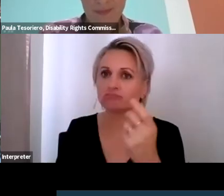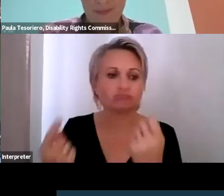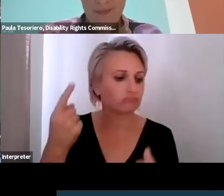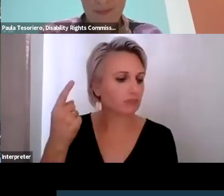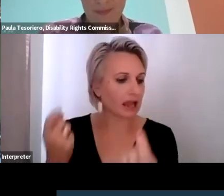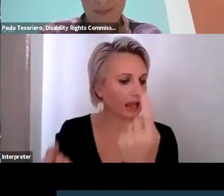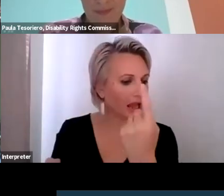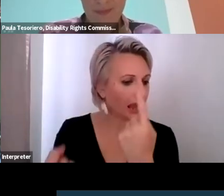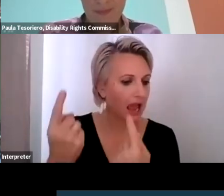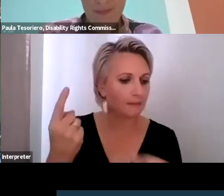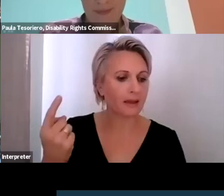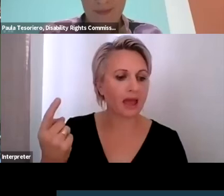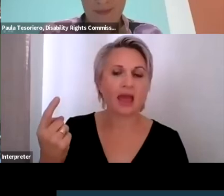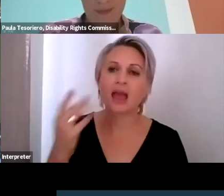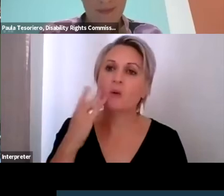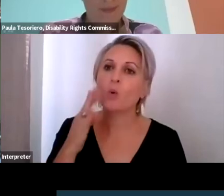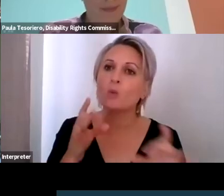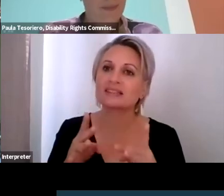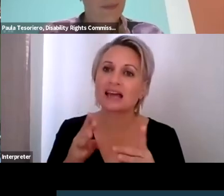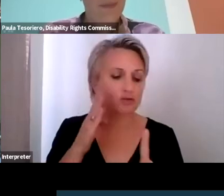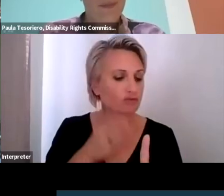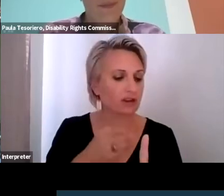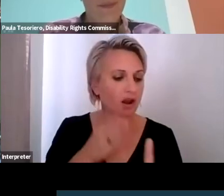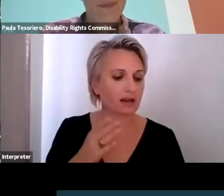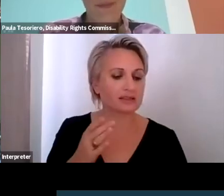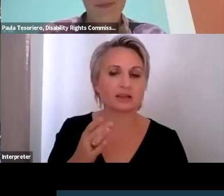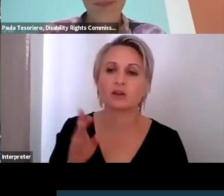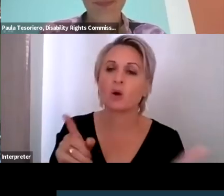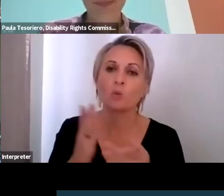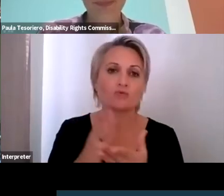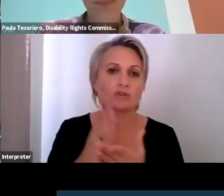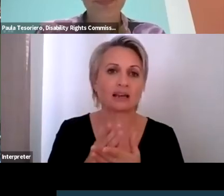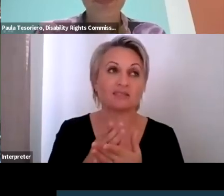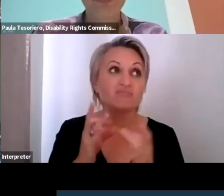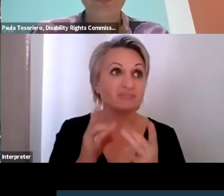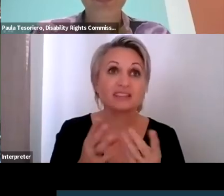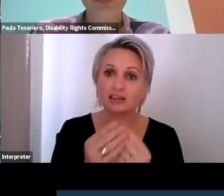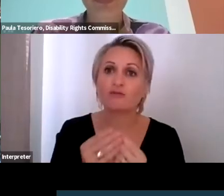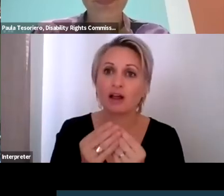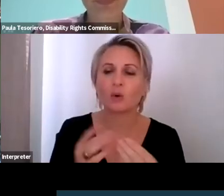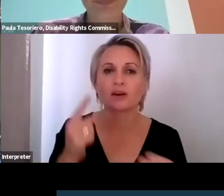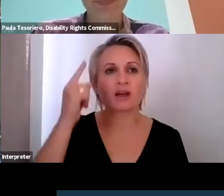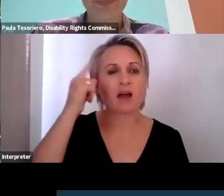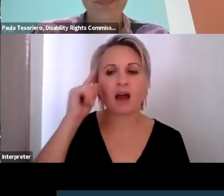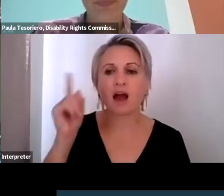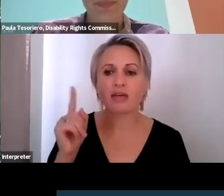to recognise it, we started to much better value it. And I think what Paula said a minute ago is so right, is that